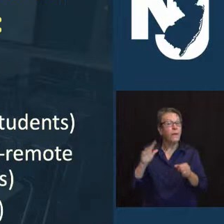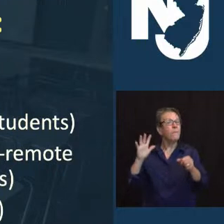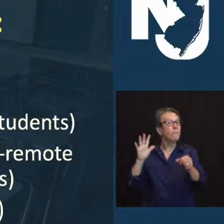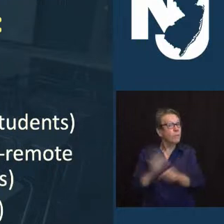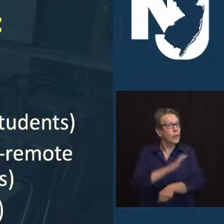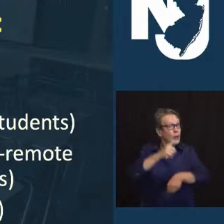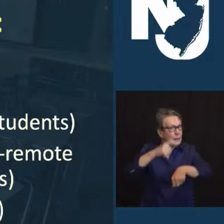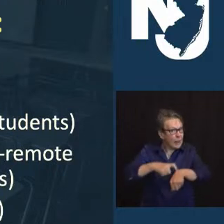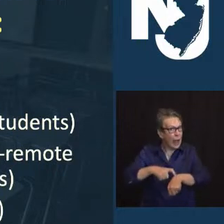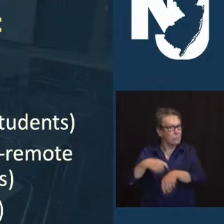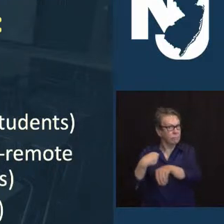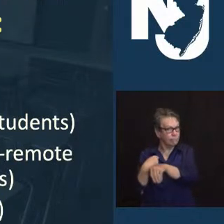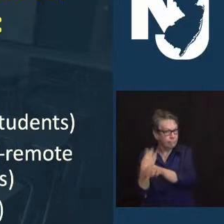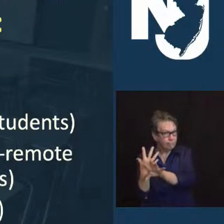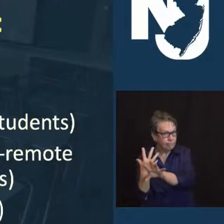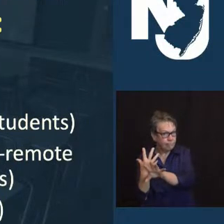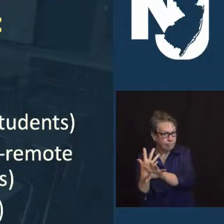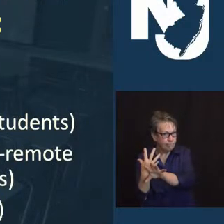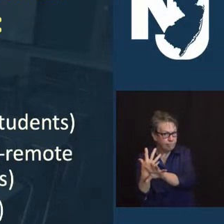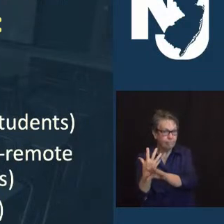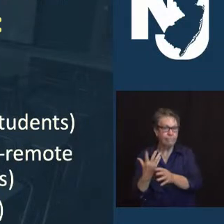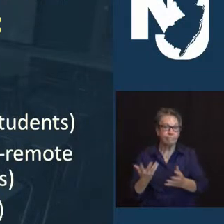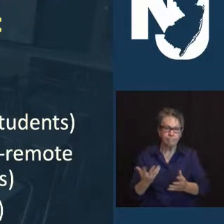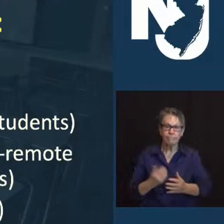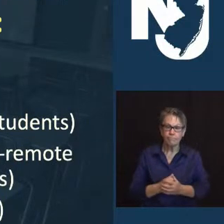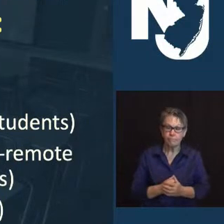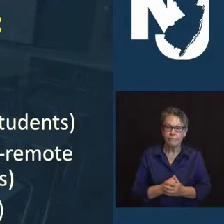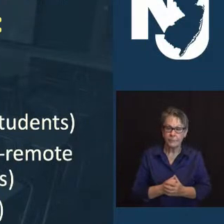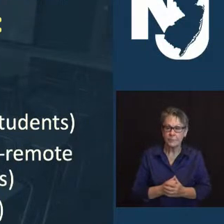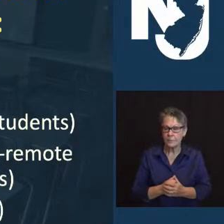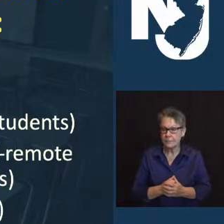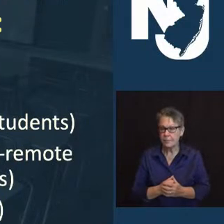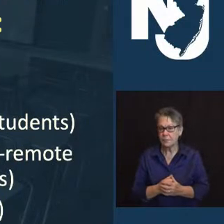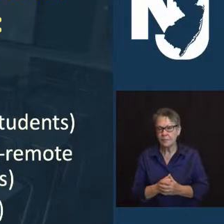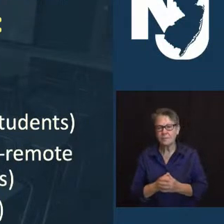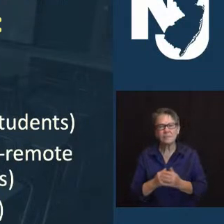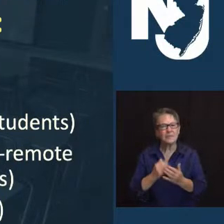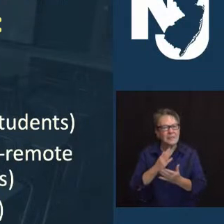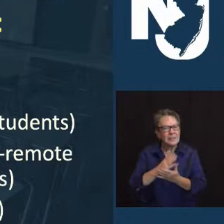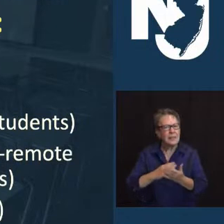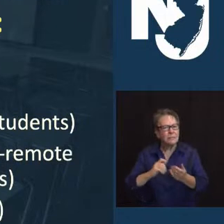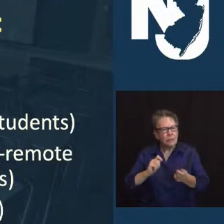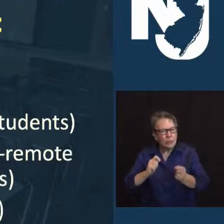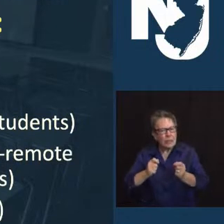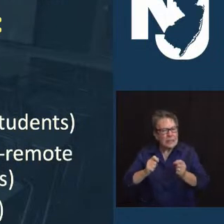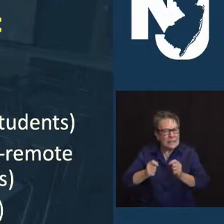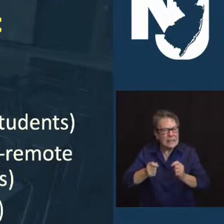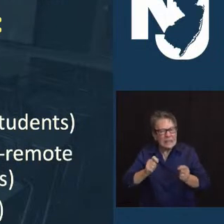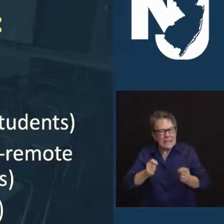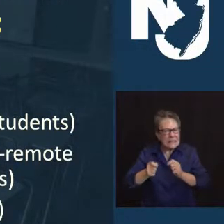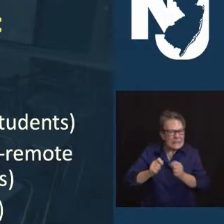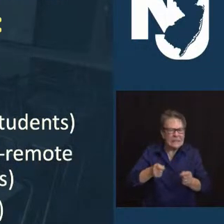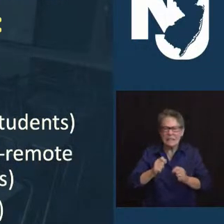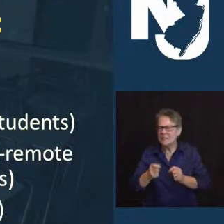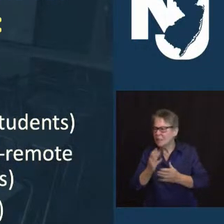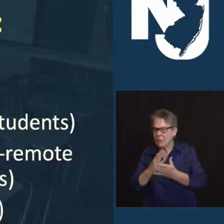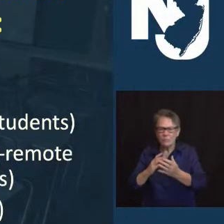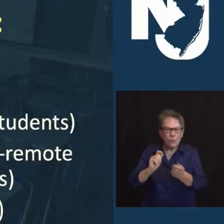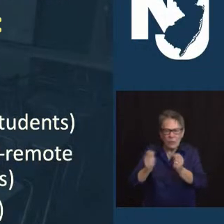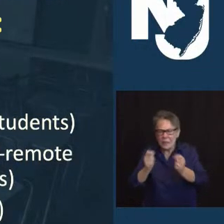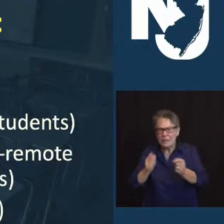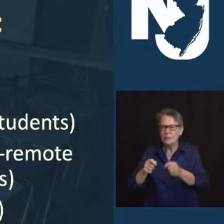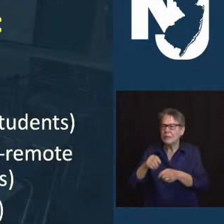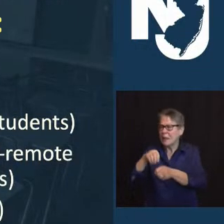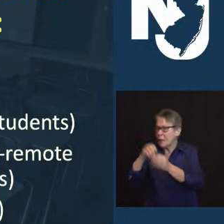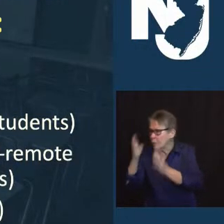days ago, there has been some fluctuation between categories, but we are seeing definite movement as we return from spring break to more